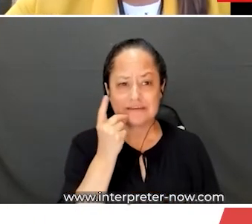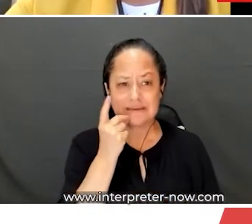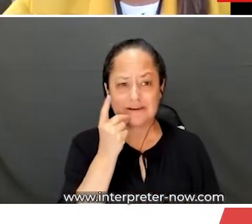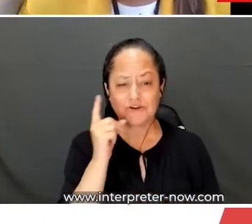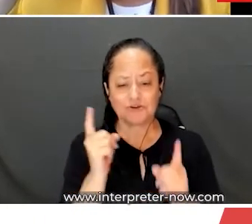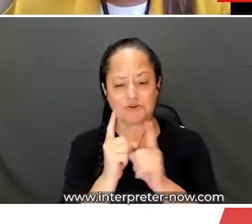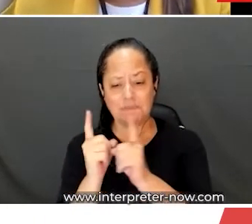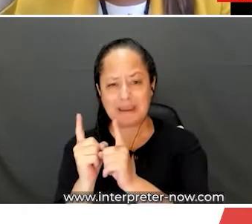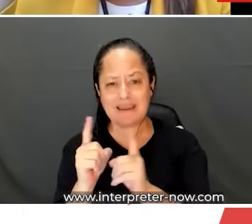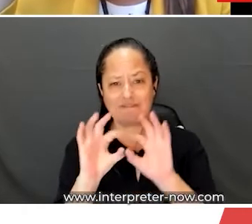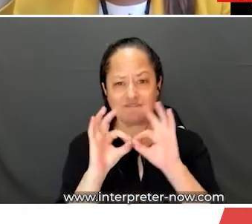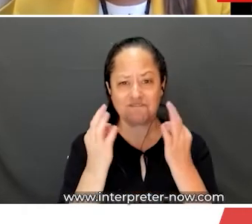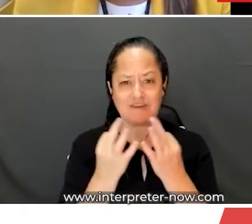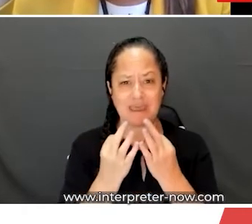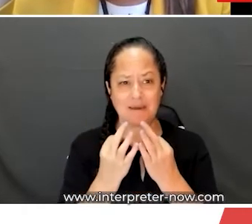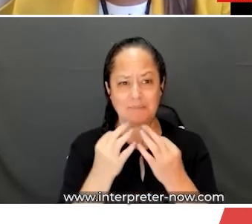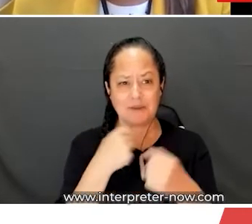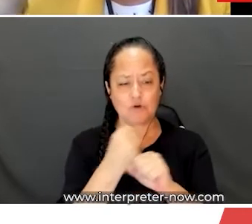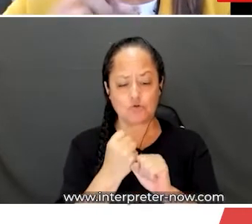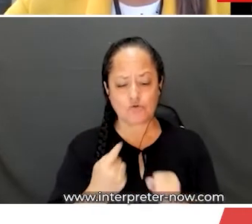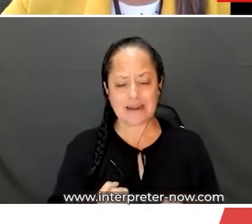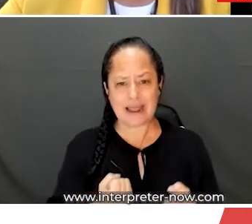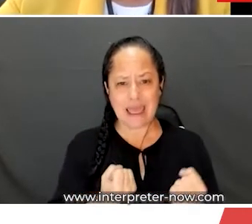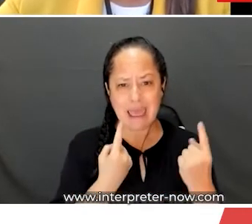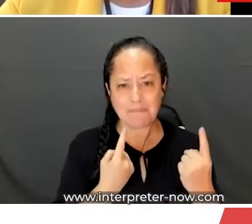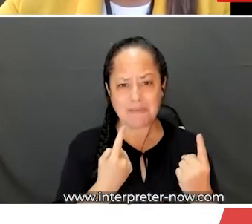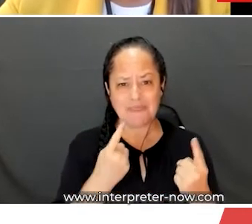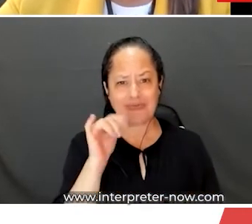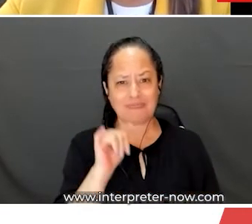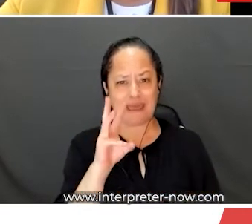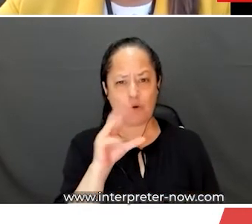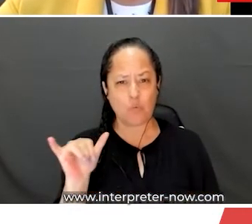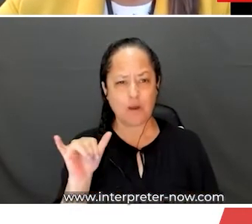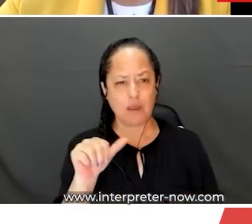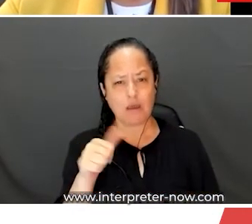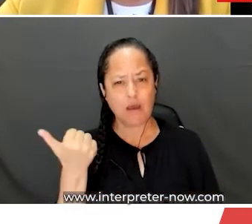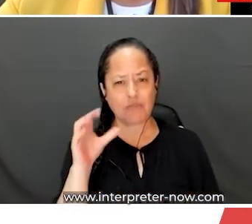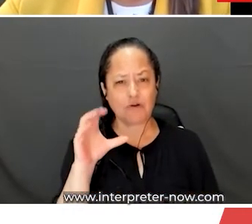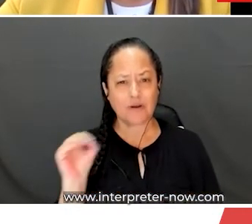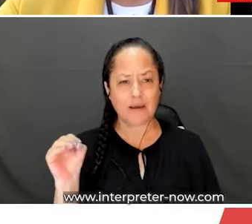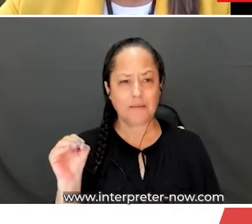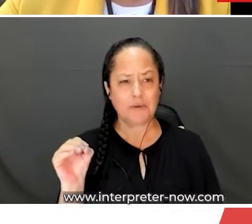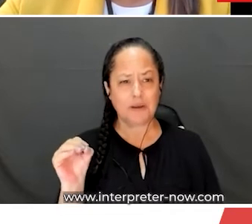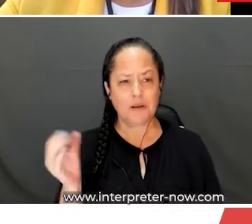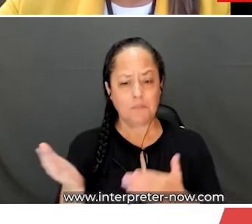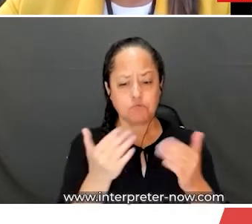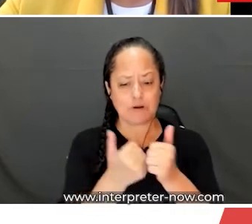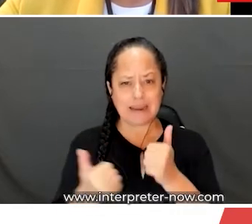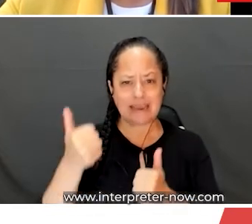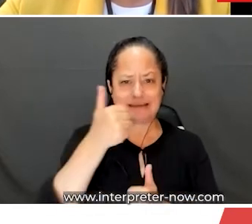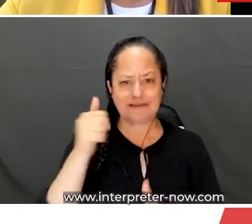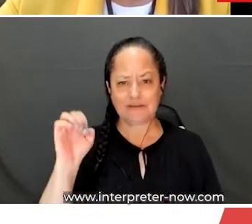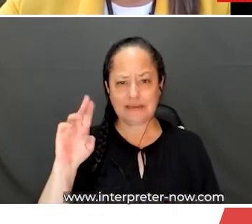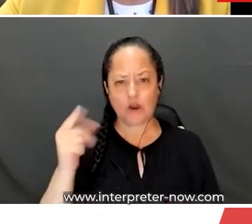their families and create empathy that way. Other companies bring executives into